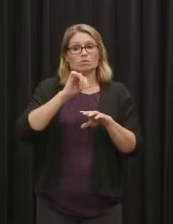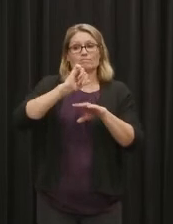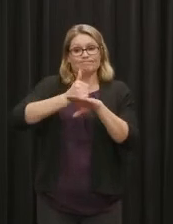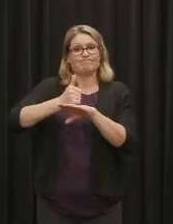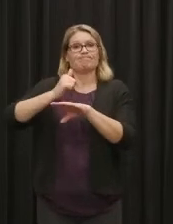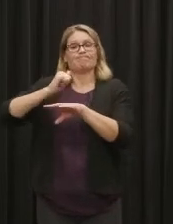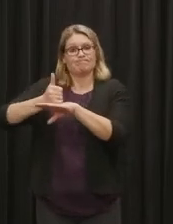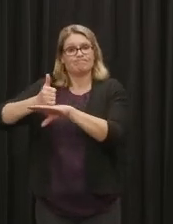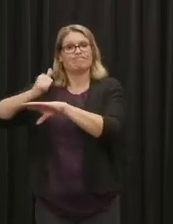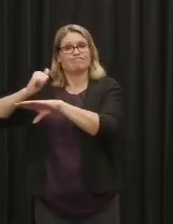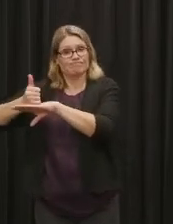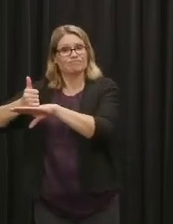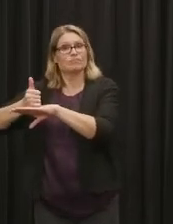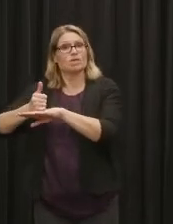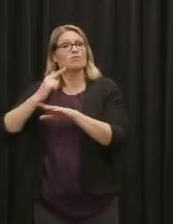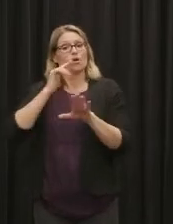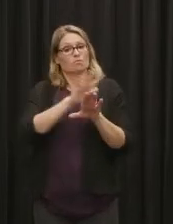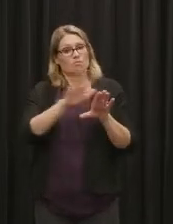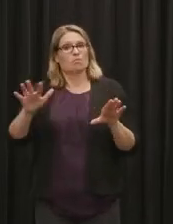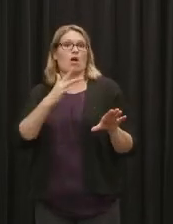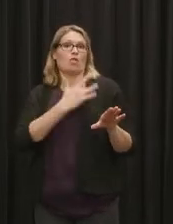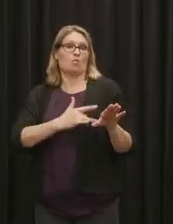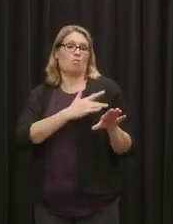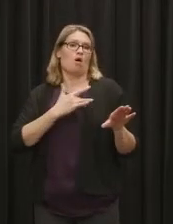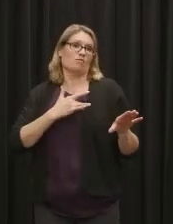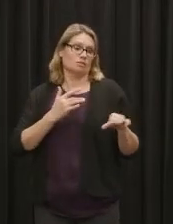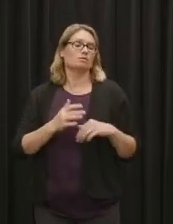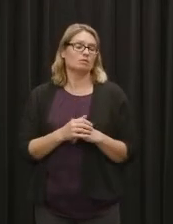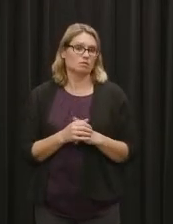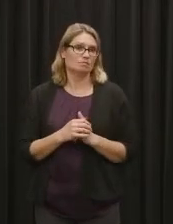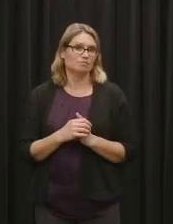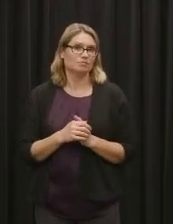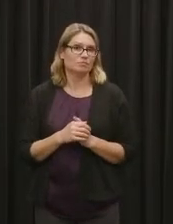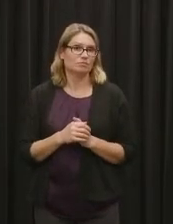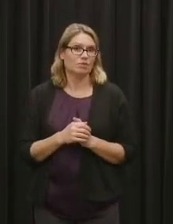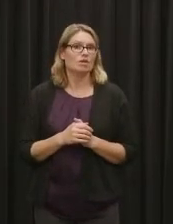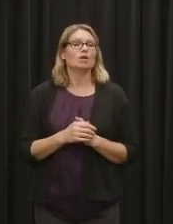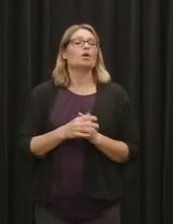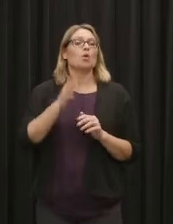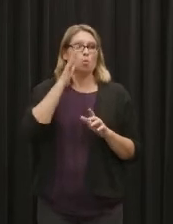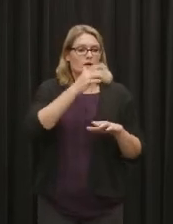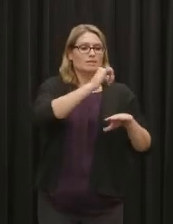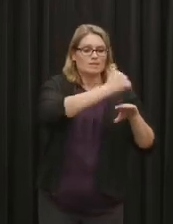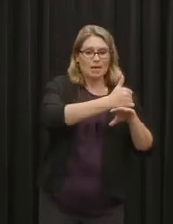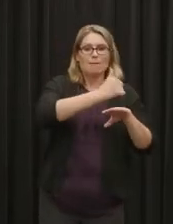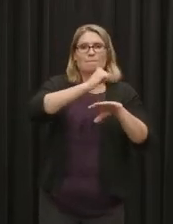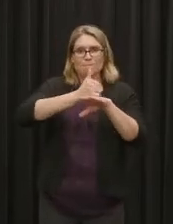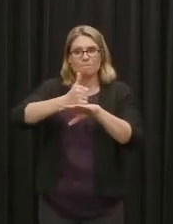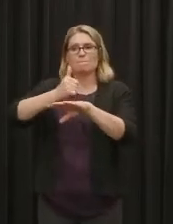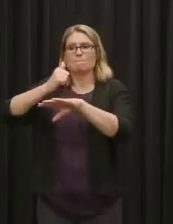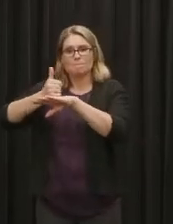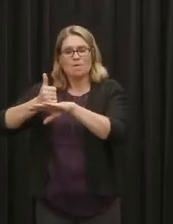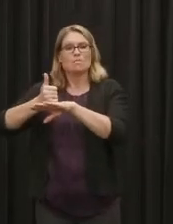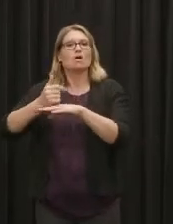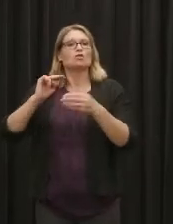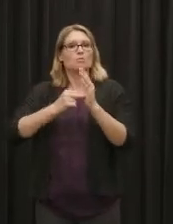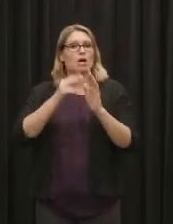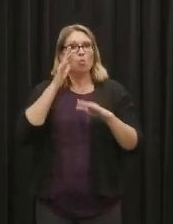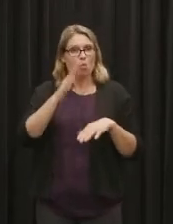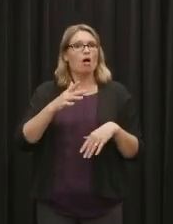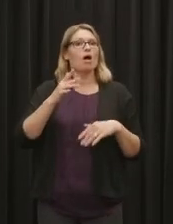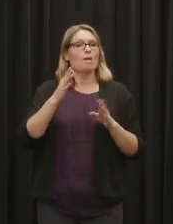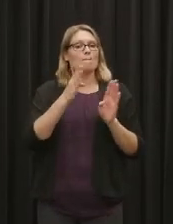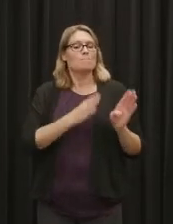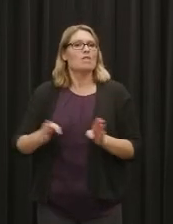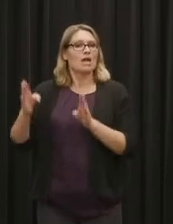and additional freezers throughout the province will facilitate a much more even and equal distribution in terms